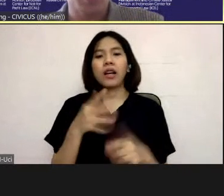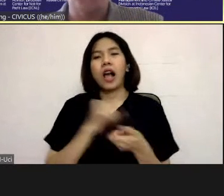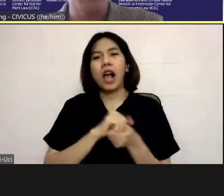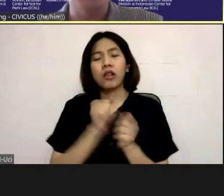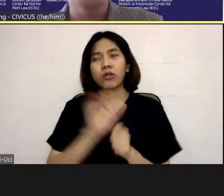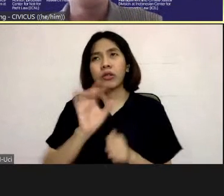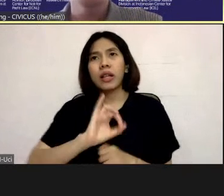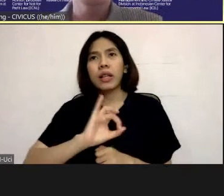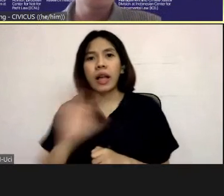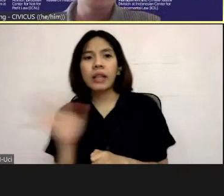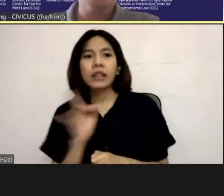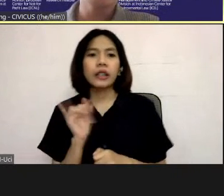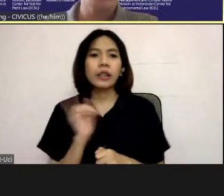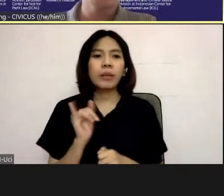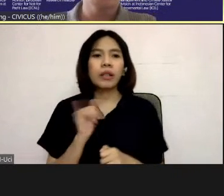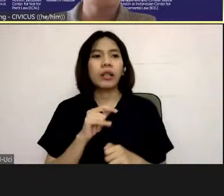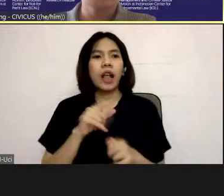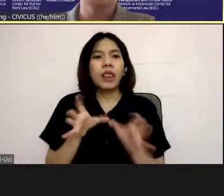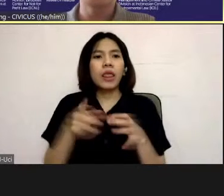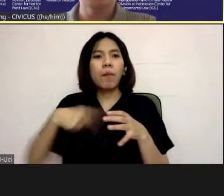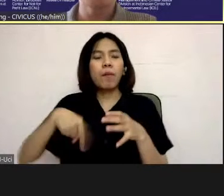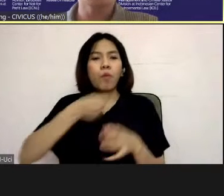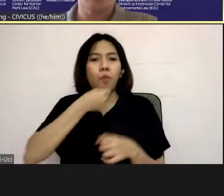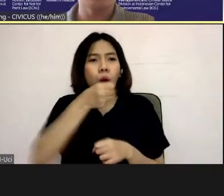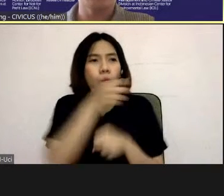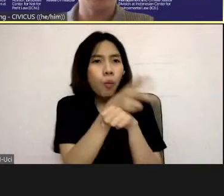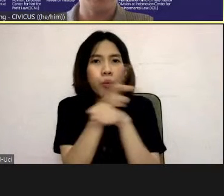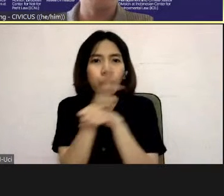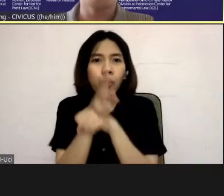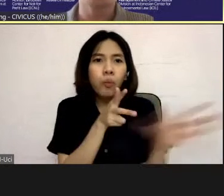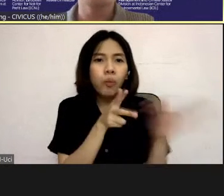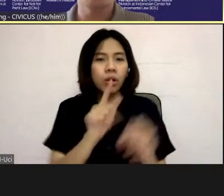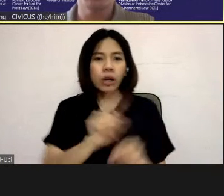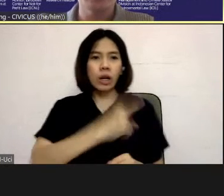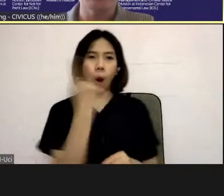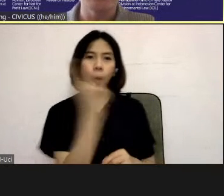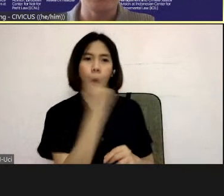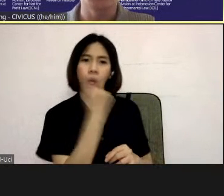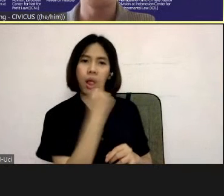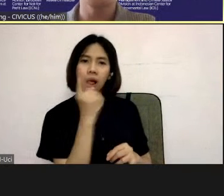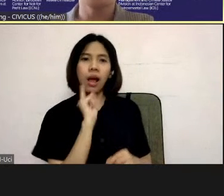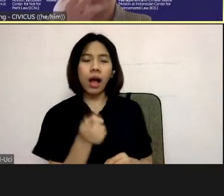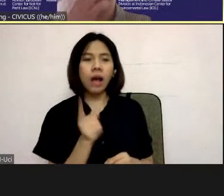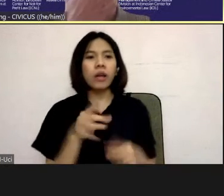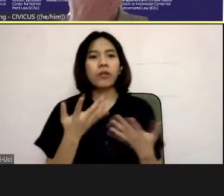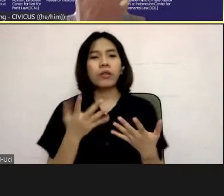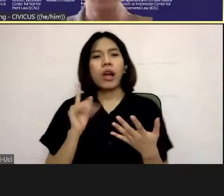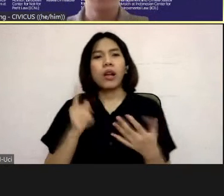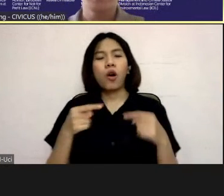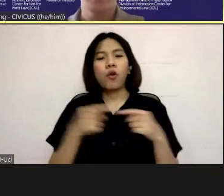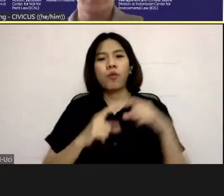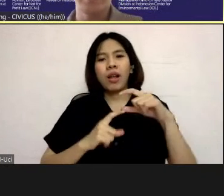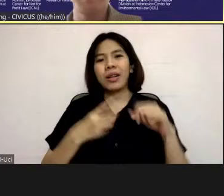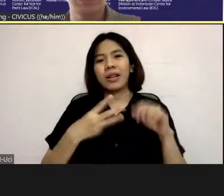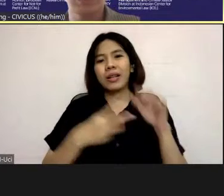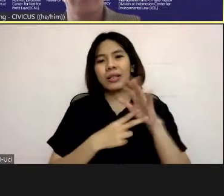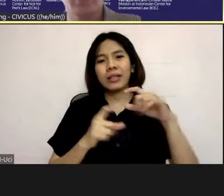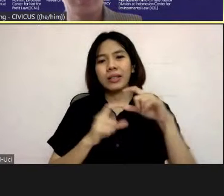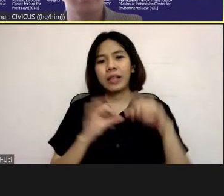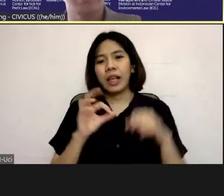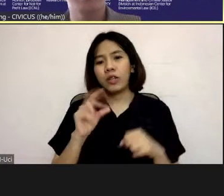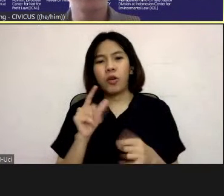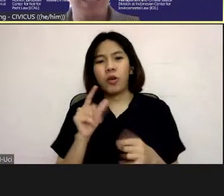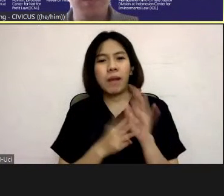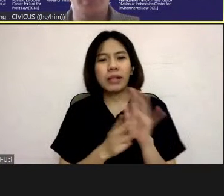protest disruption. So this is actually a global trend that we have, although when we zoom in later in a